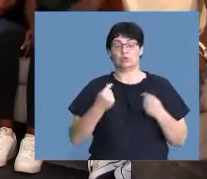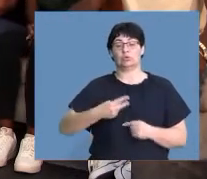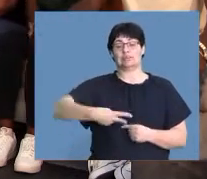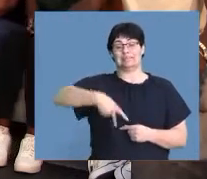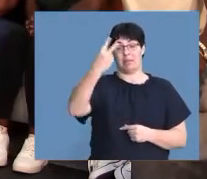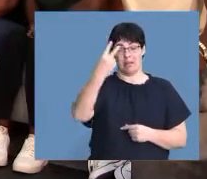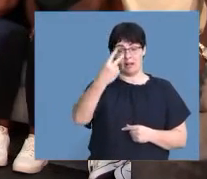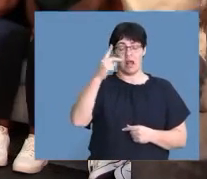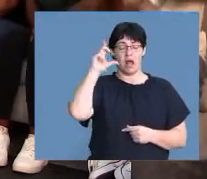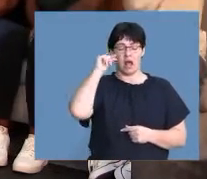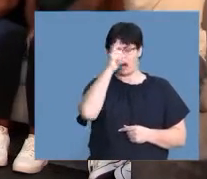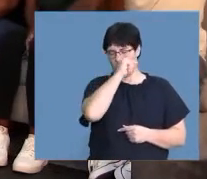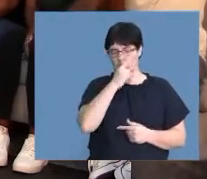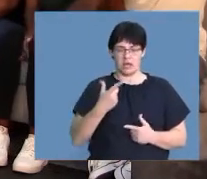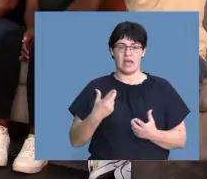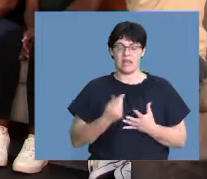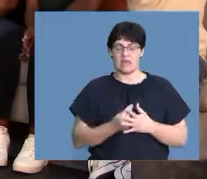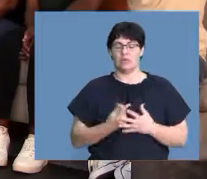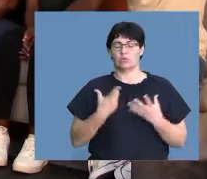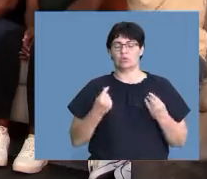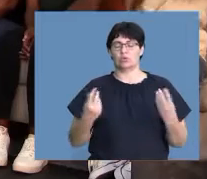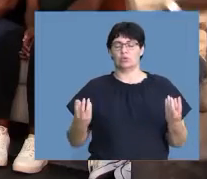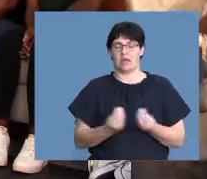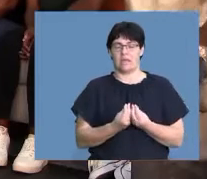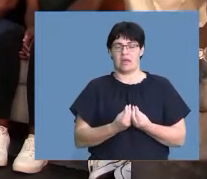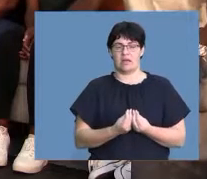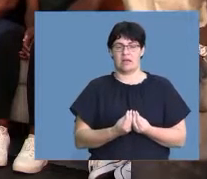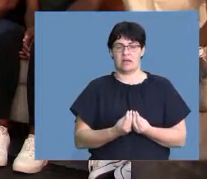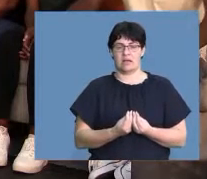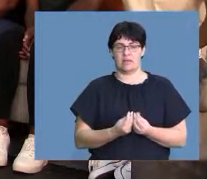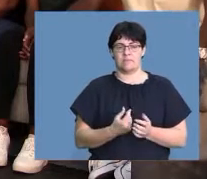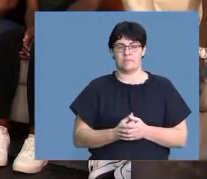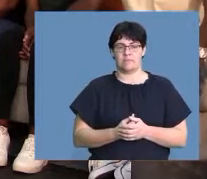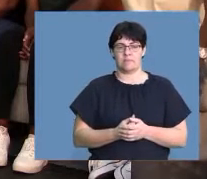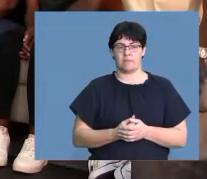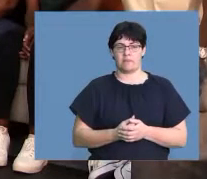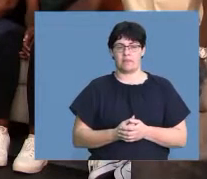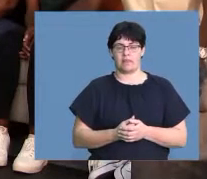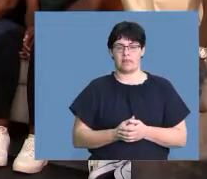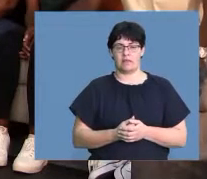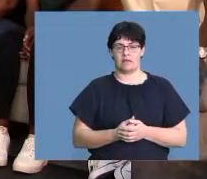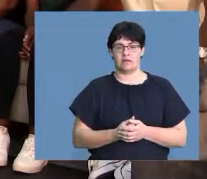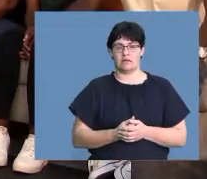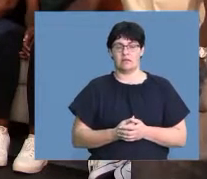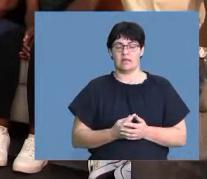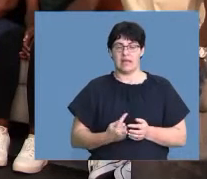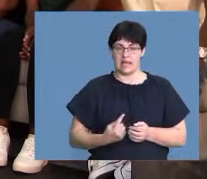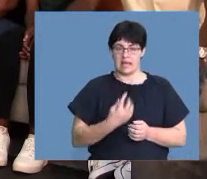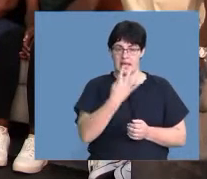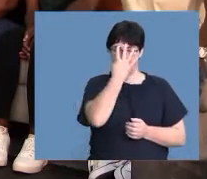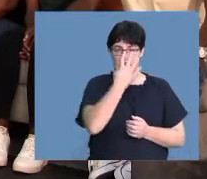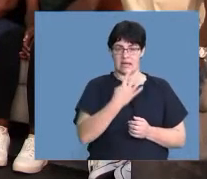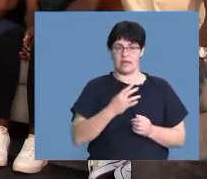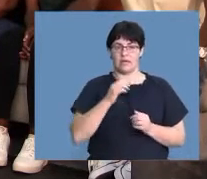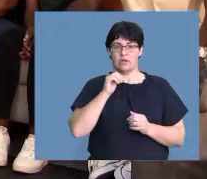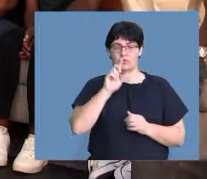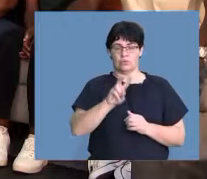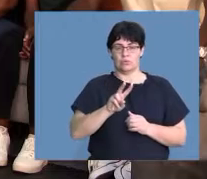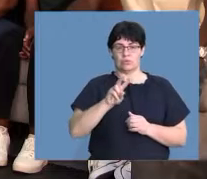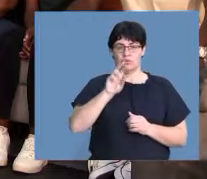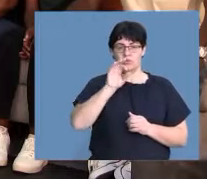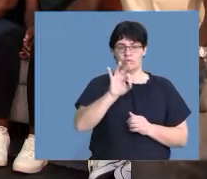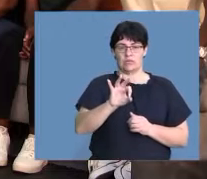over. Close your eyes with us and let's do this together. All right. And breathe in,